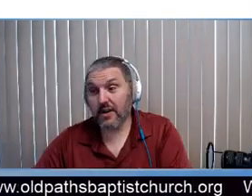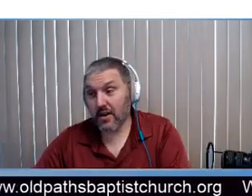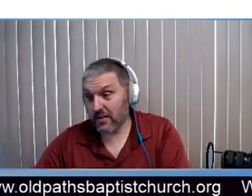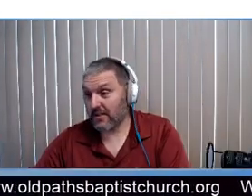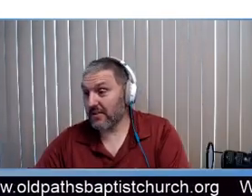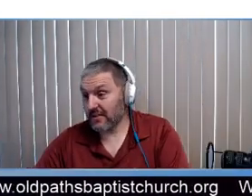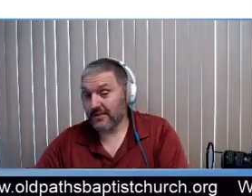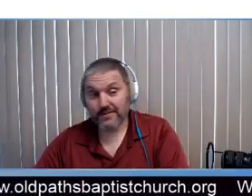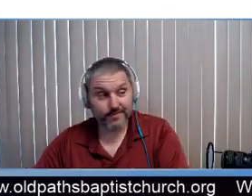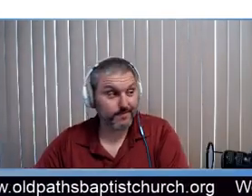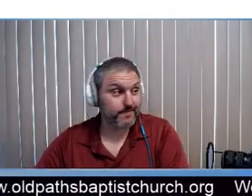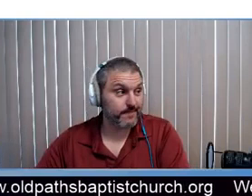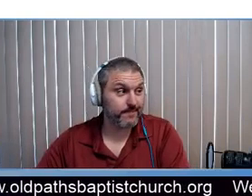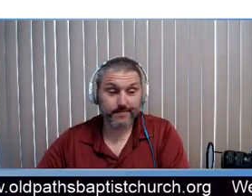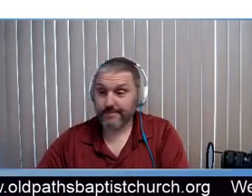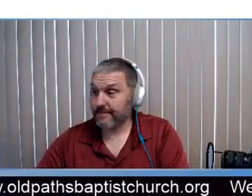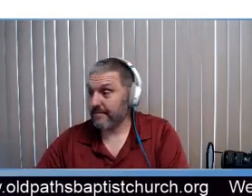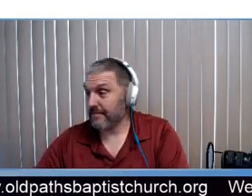They're going to get hurt.